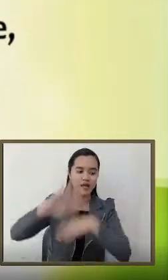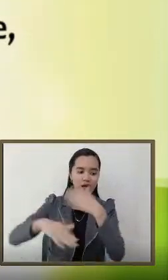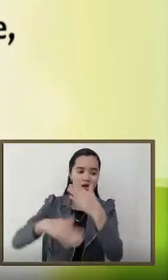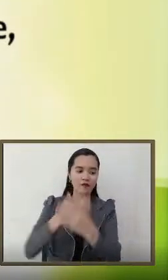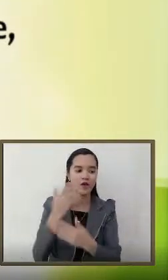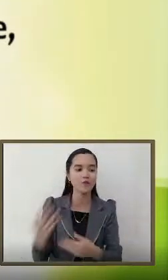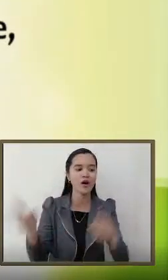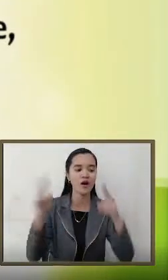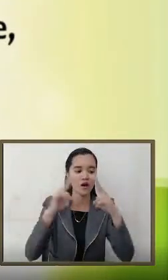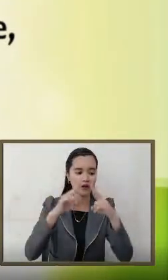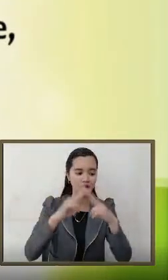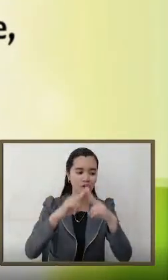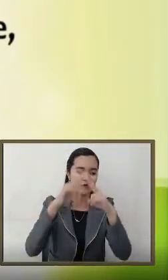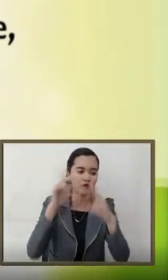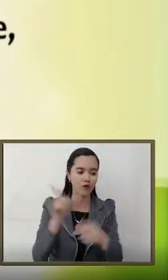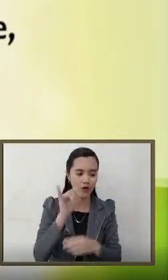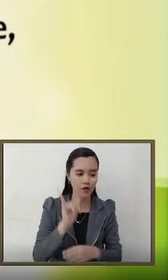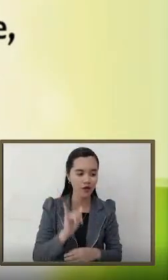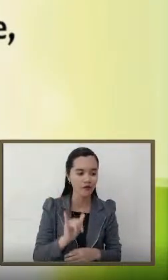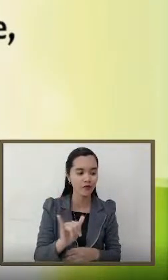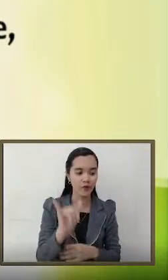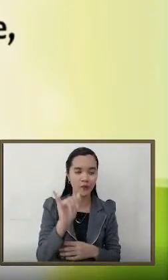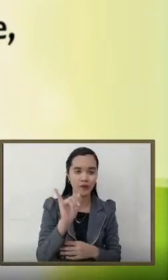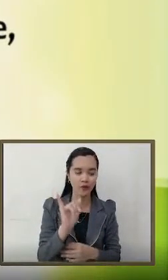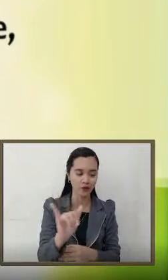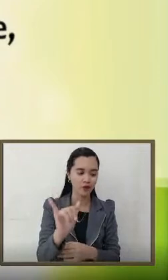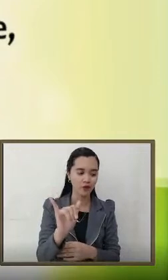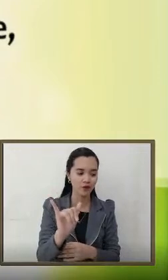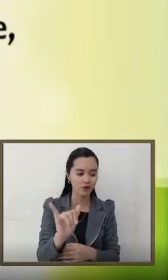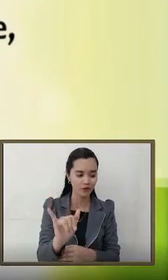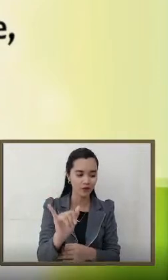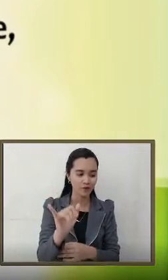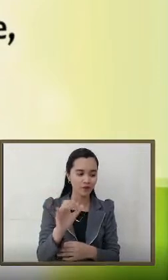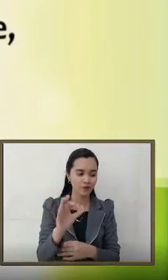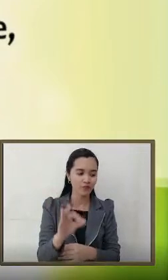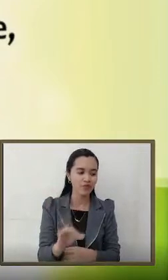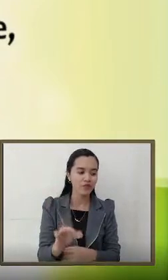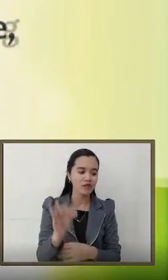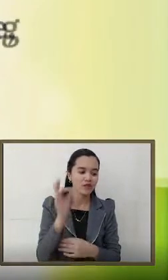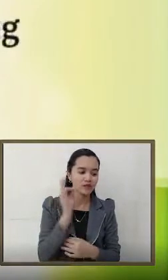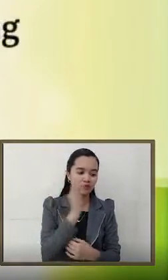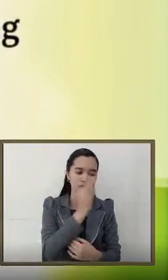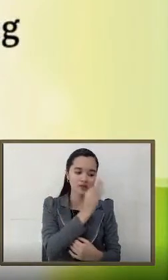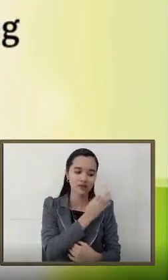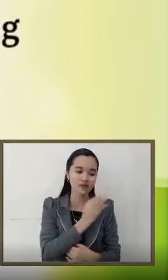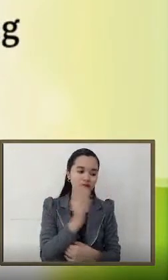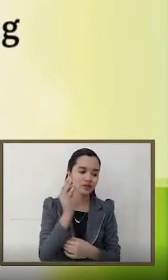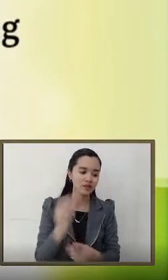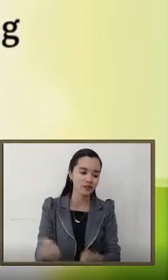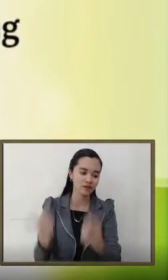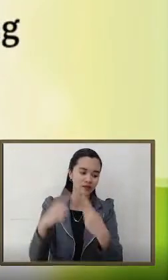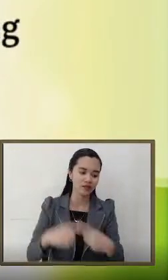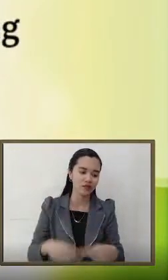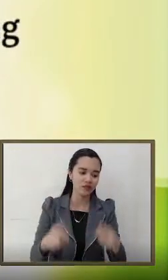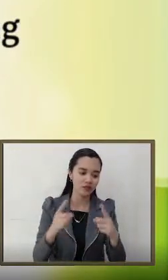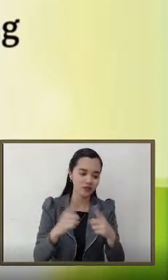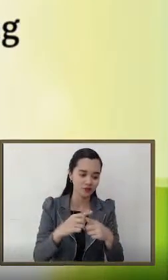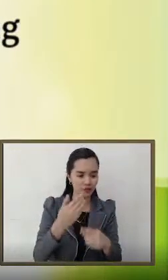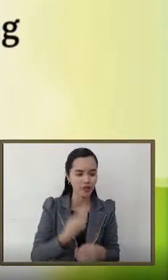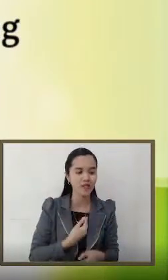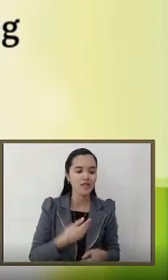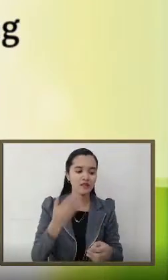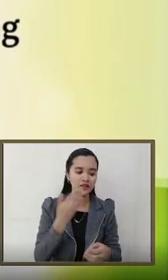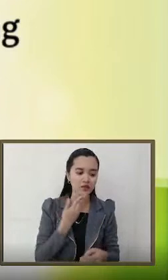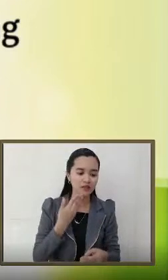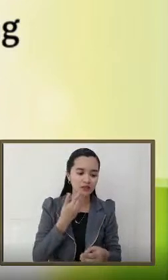my heaven, my home forevermore. On the last stanza, sing it. The zephyr seems to flow to